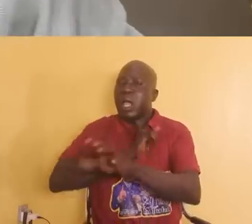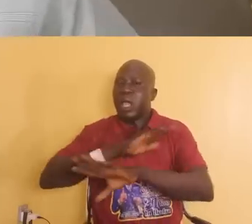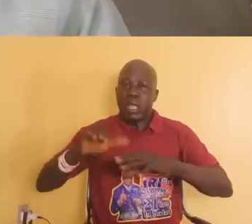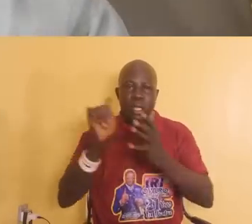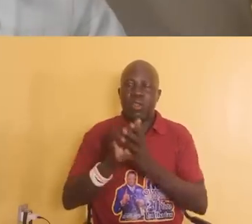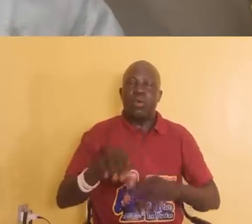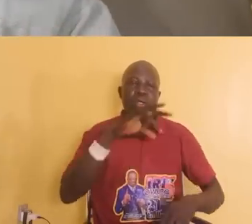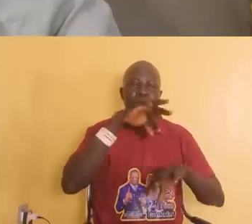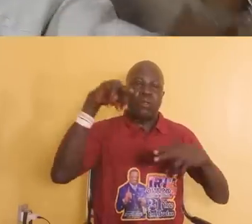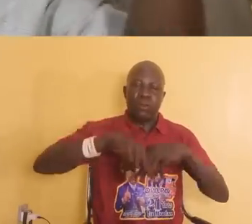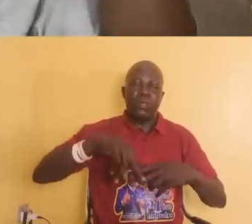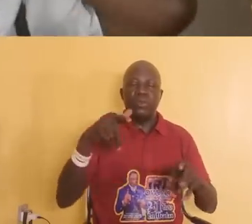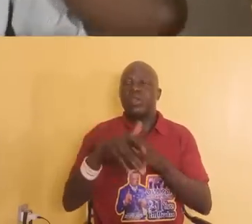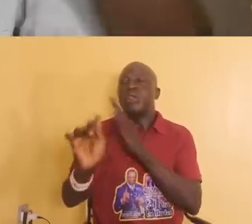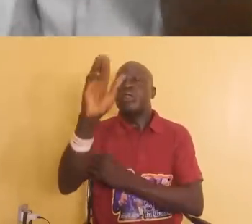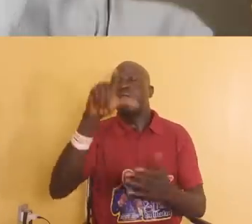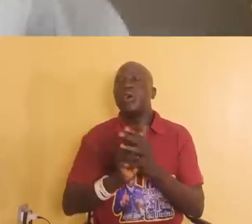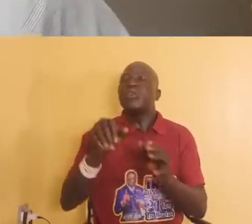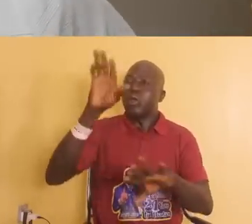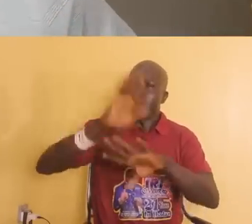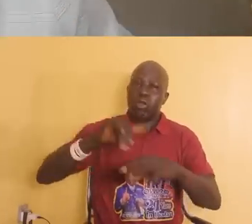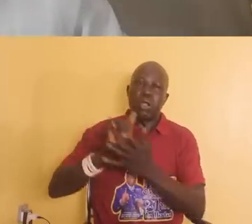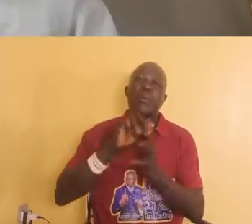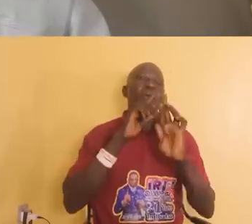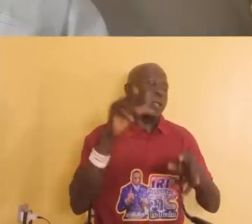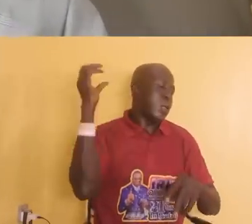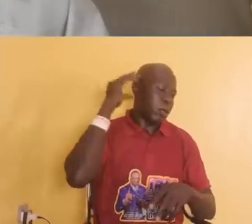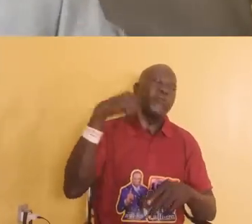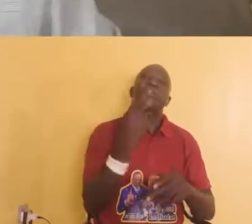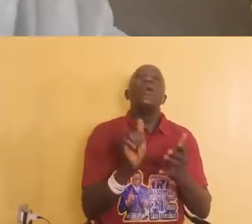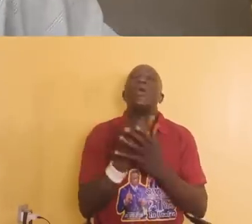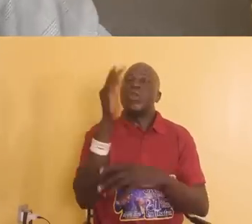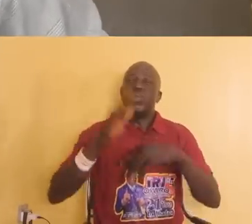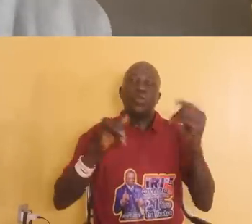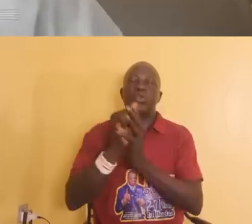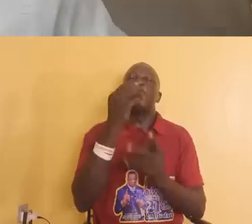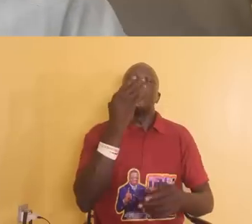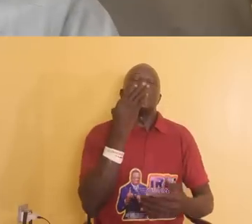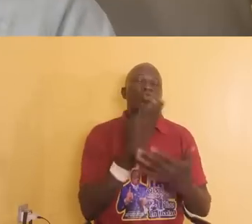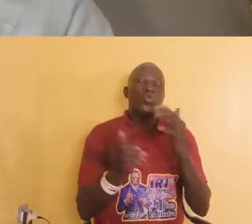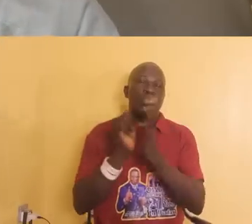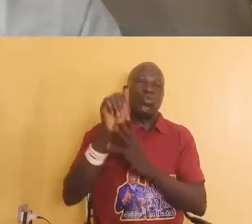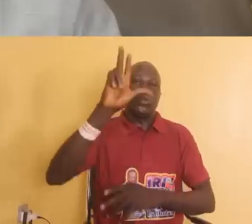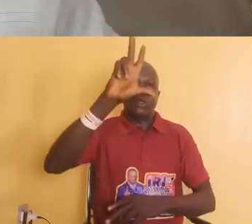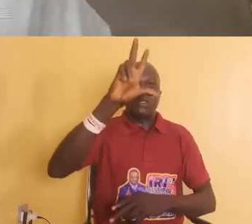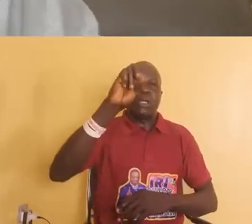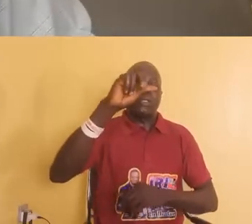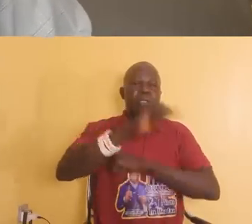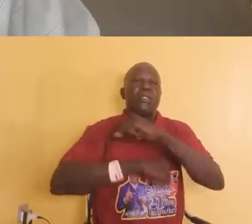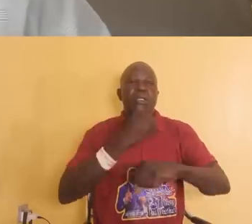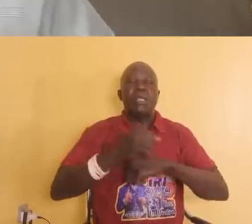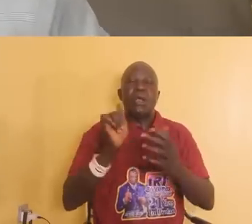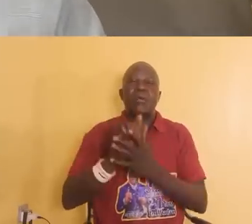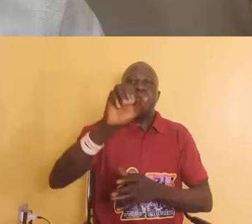not deceive. Only one look for me, my God. The Lord that called my head. Over 30 years. We will call God. Make on the 17th